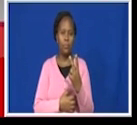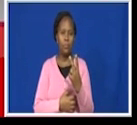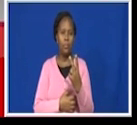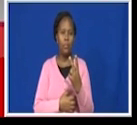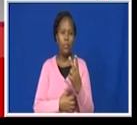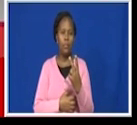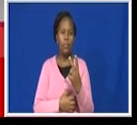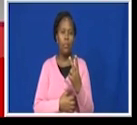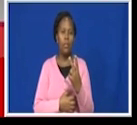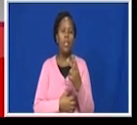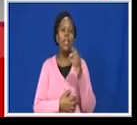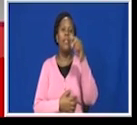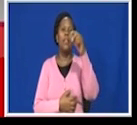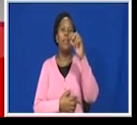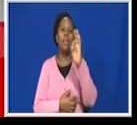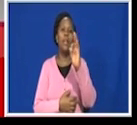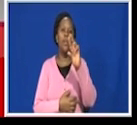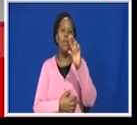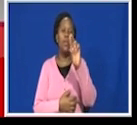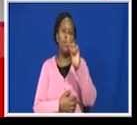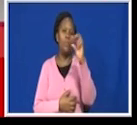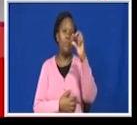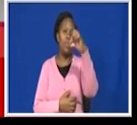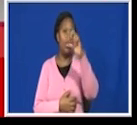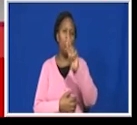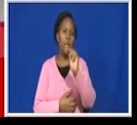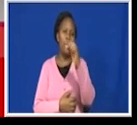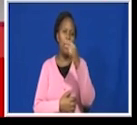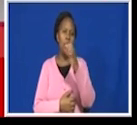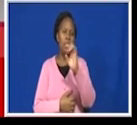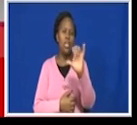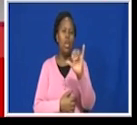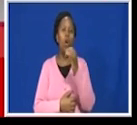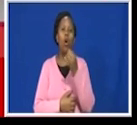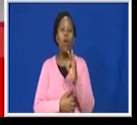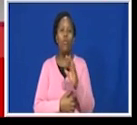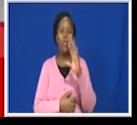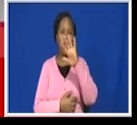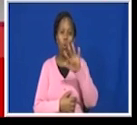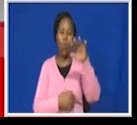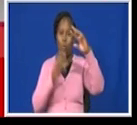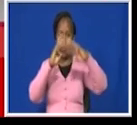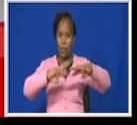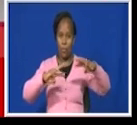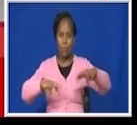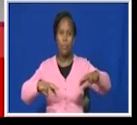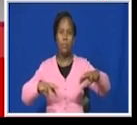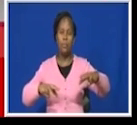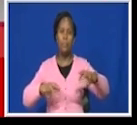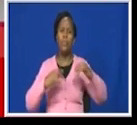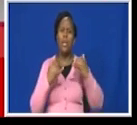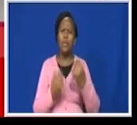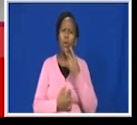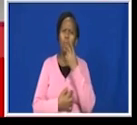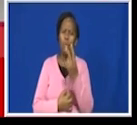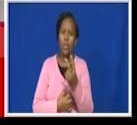hertz. That is the frequency of the wave. So you have already established what is called the frequency. Now